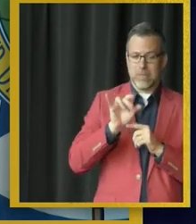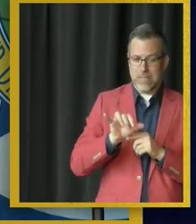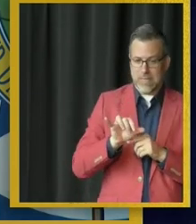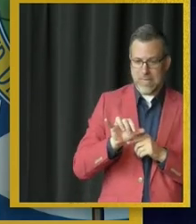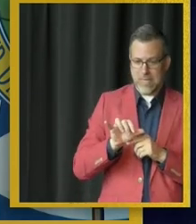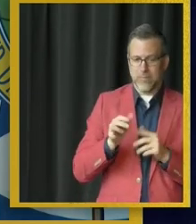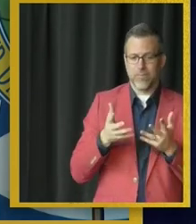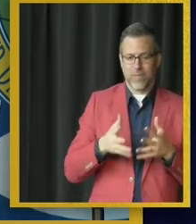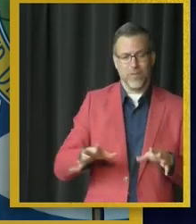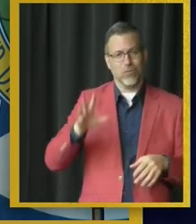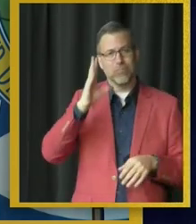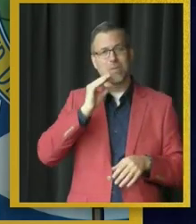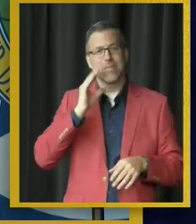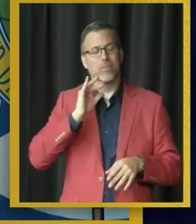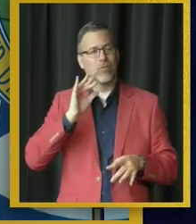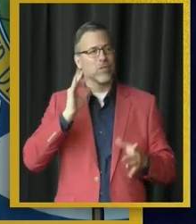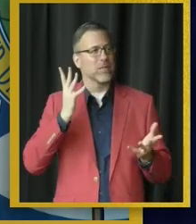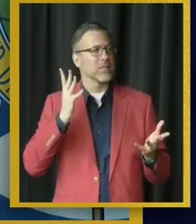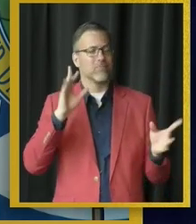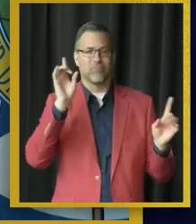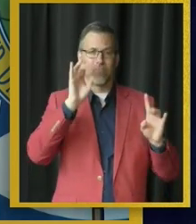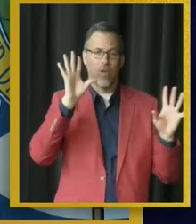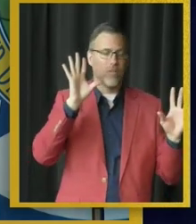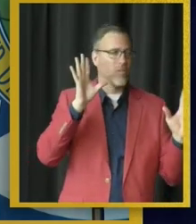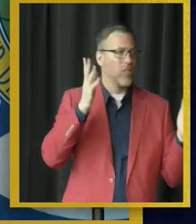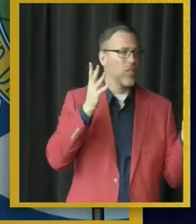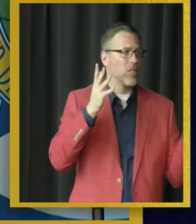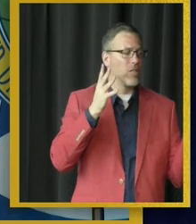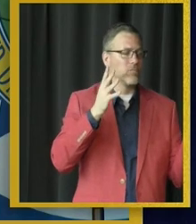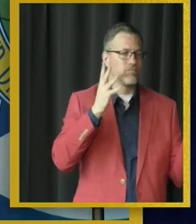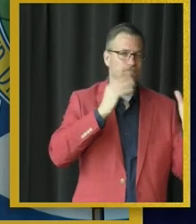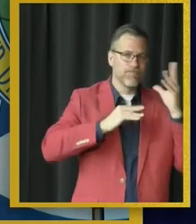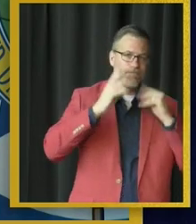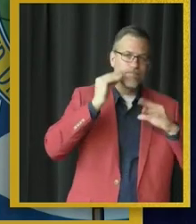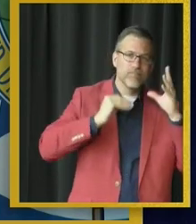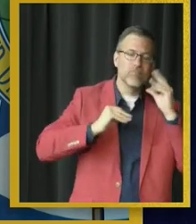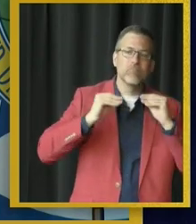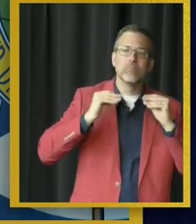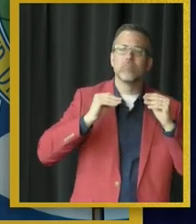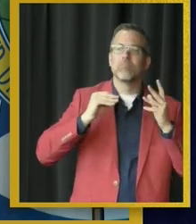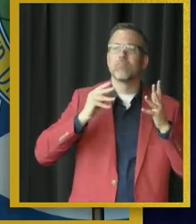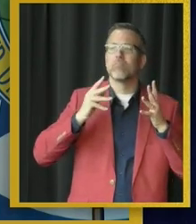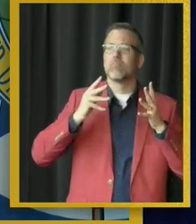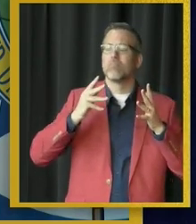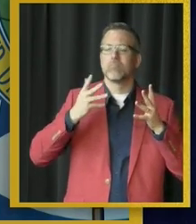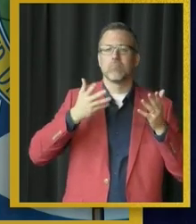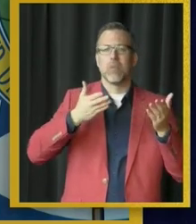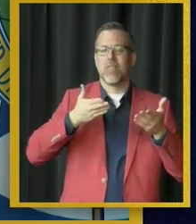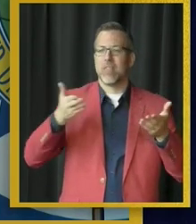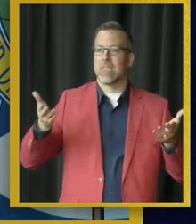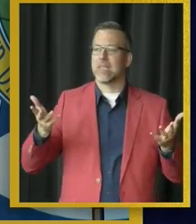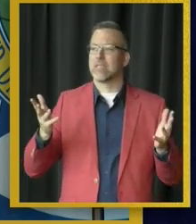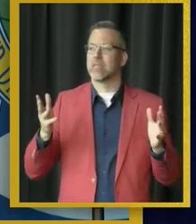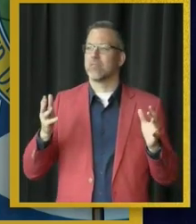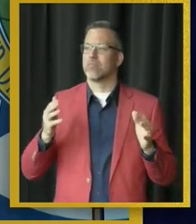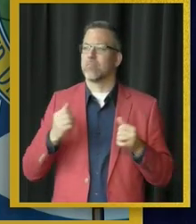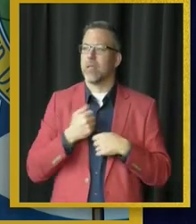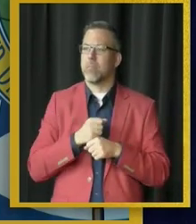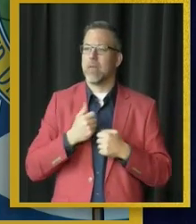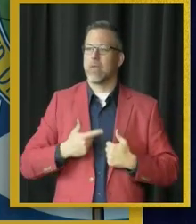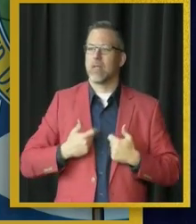have experienced tragedies and other unprecedented situations that have made living difficult.